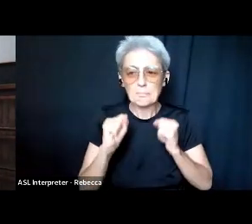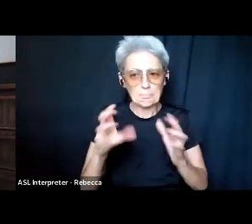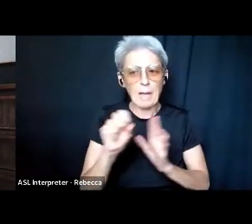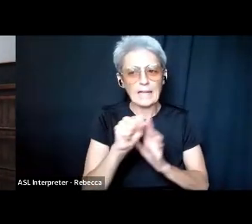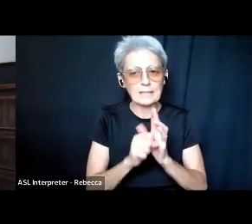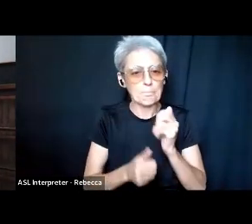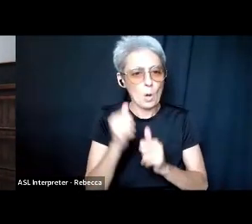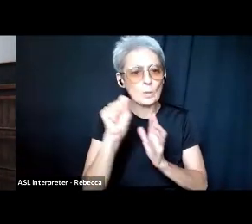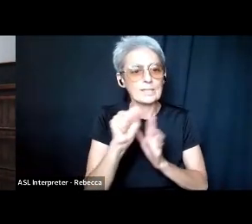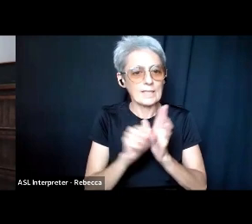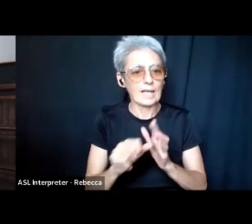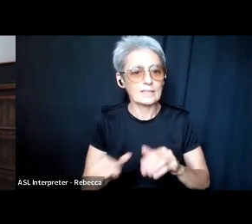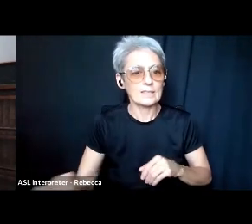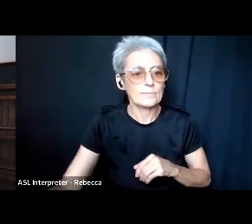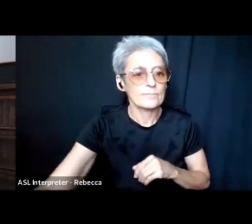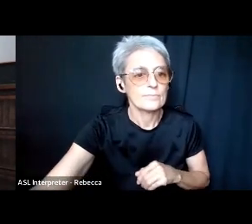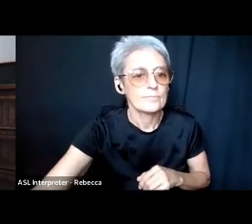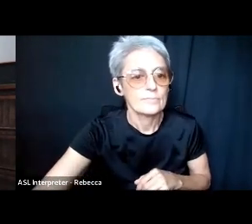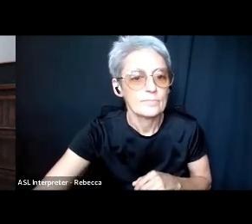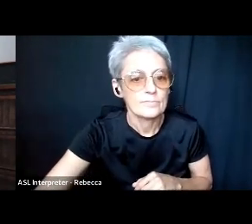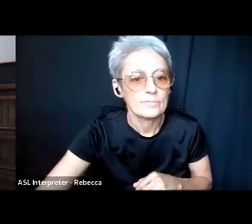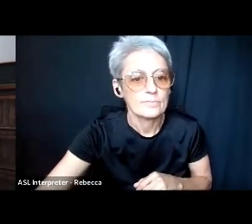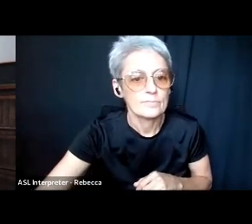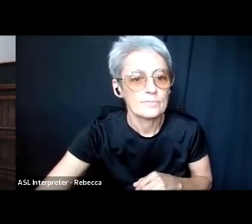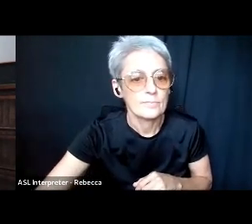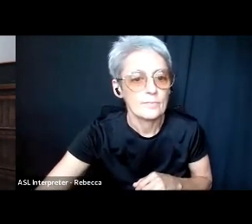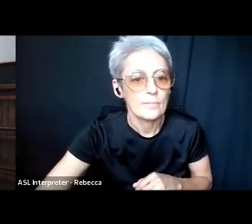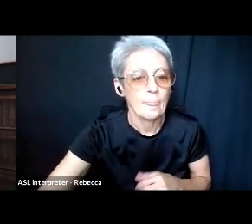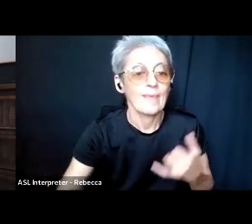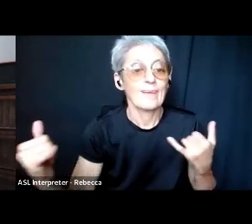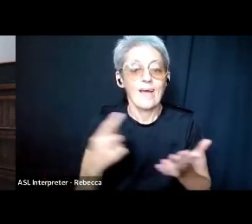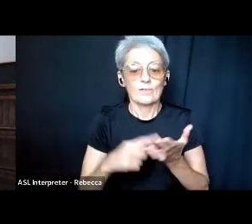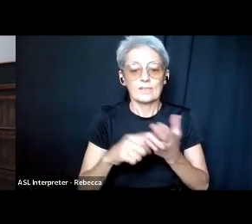little bit about implementation challenges. Next slide.